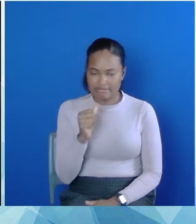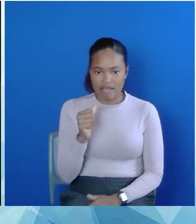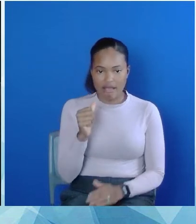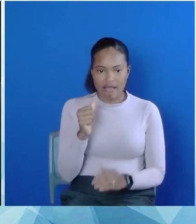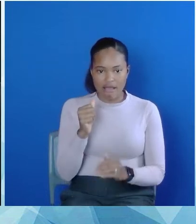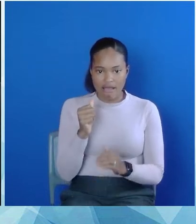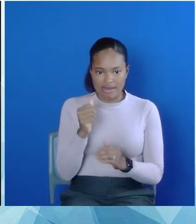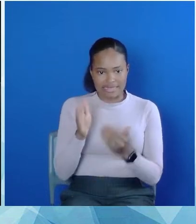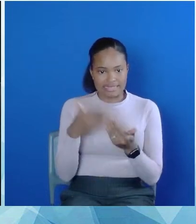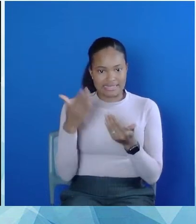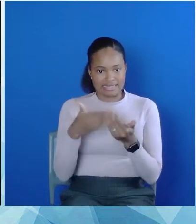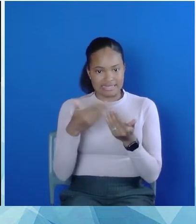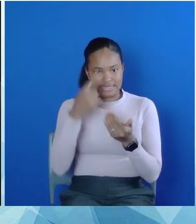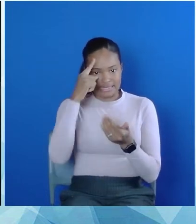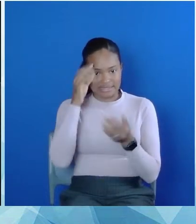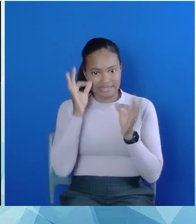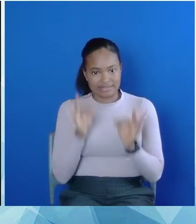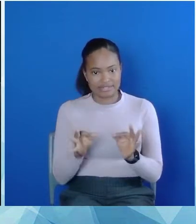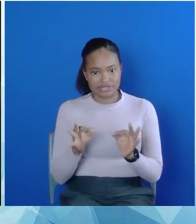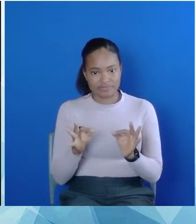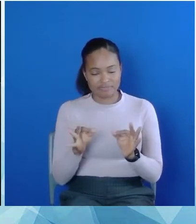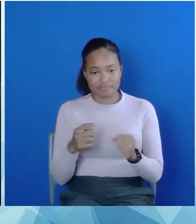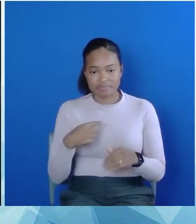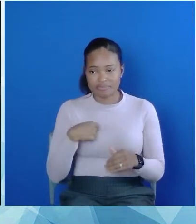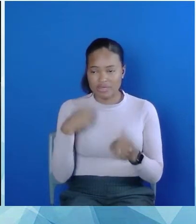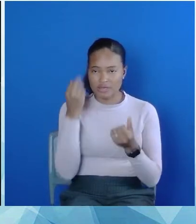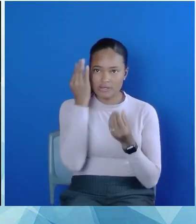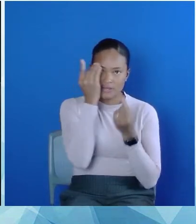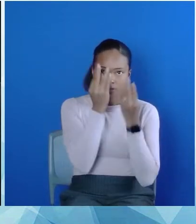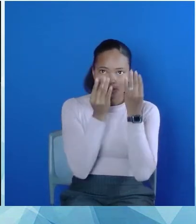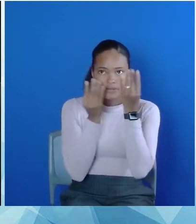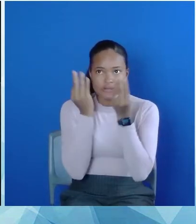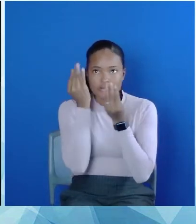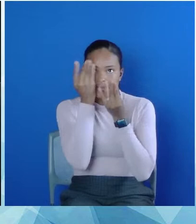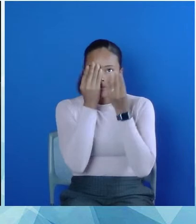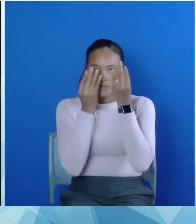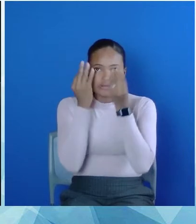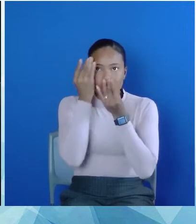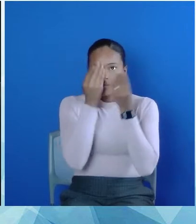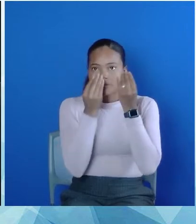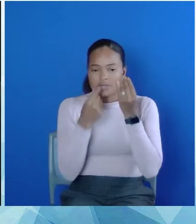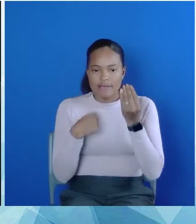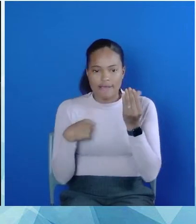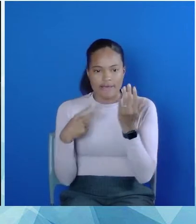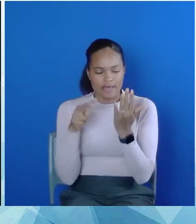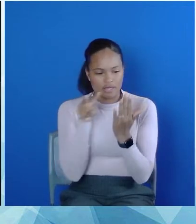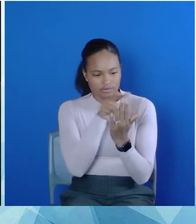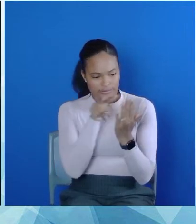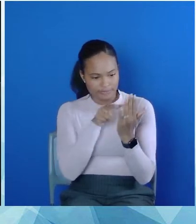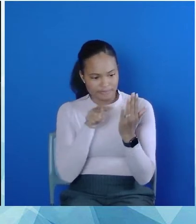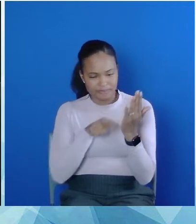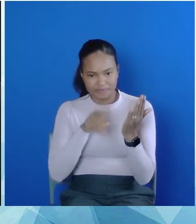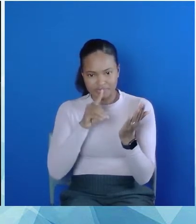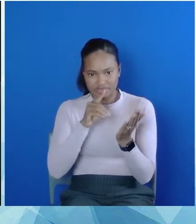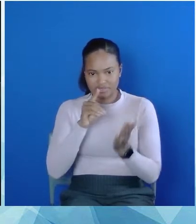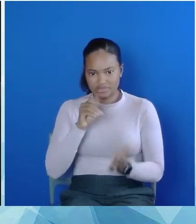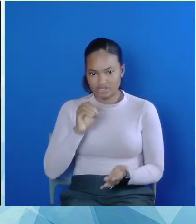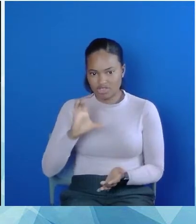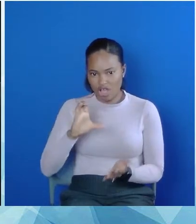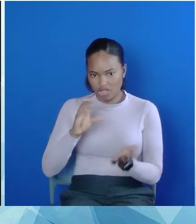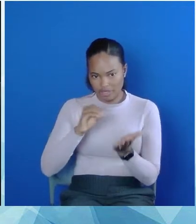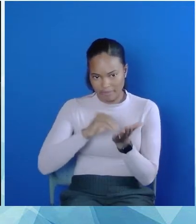after much thought and a lot of review of documentation and